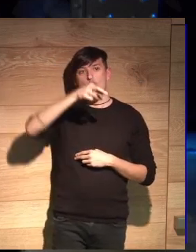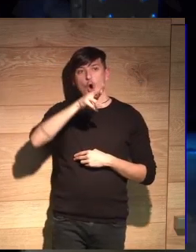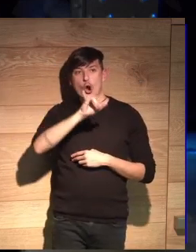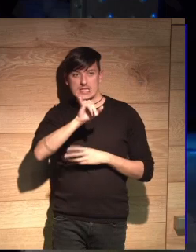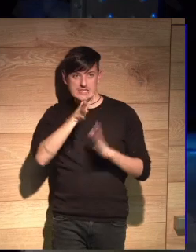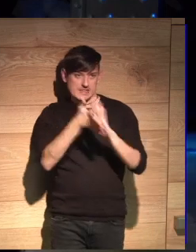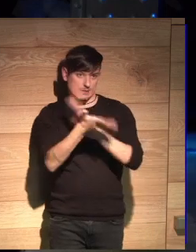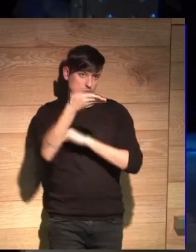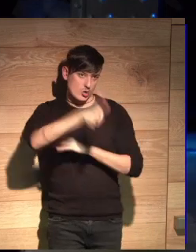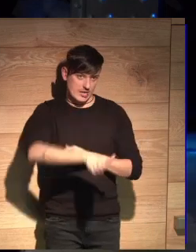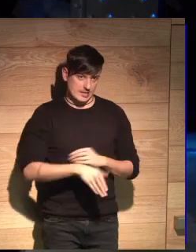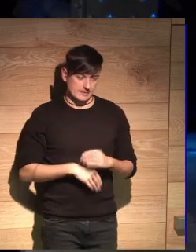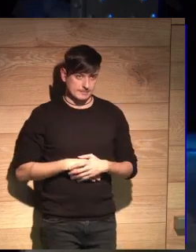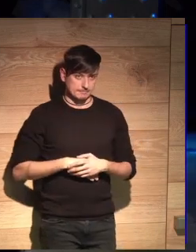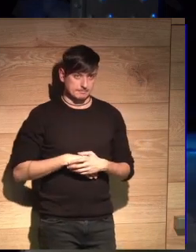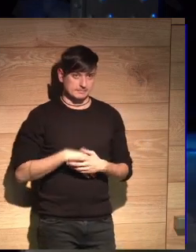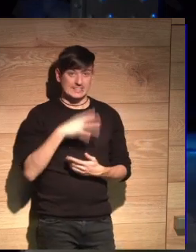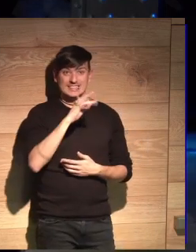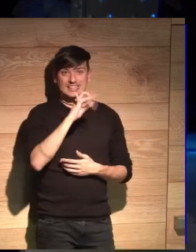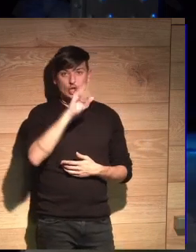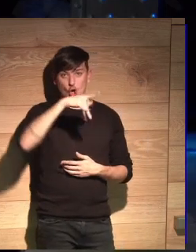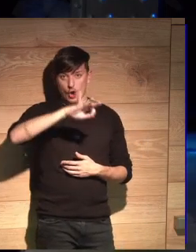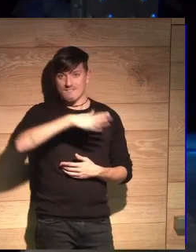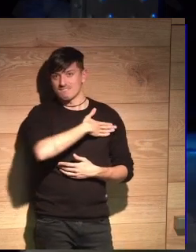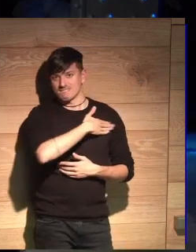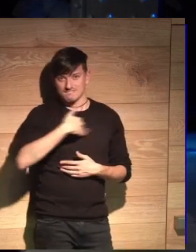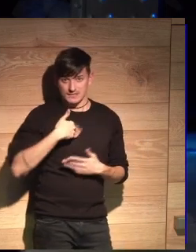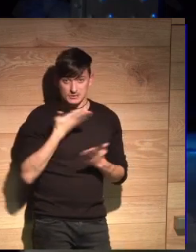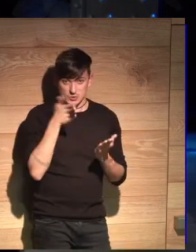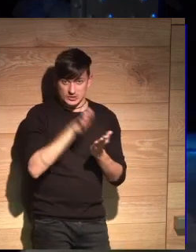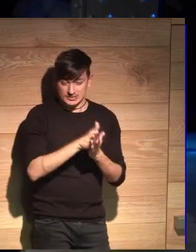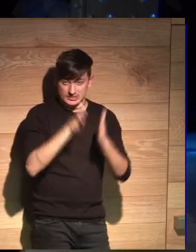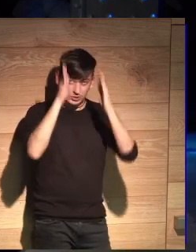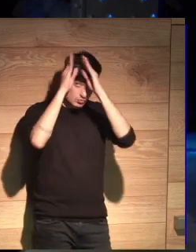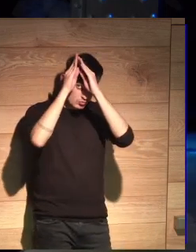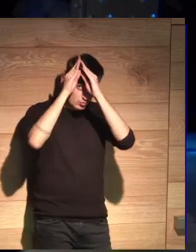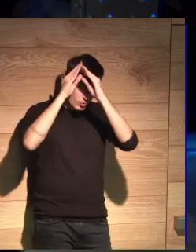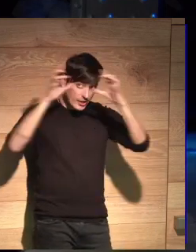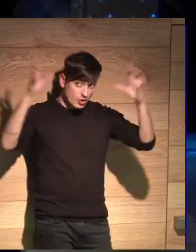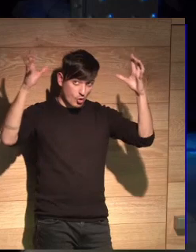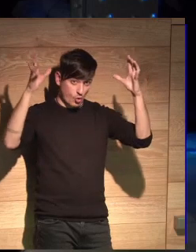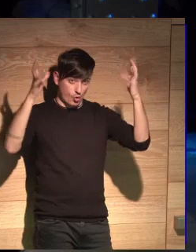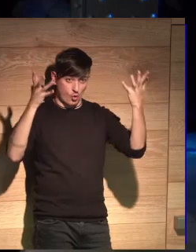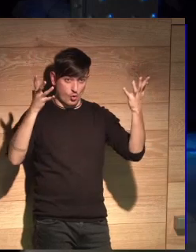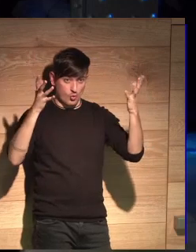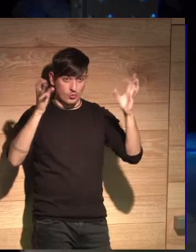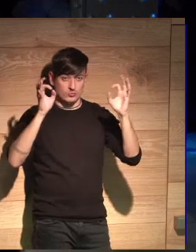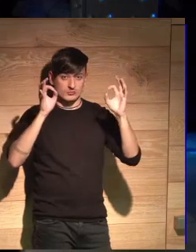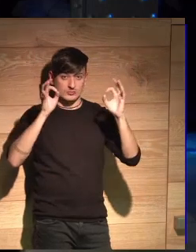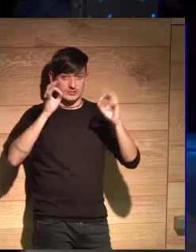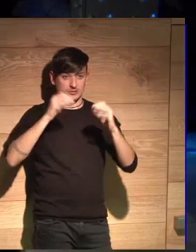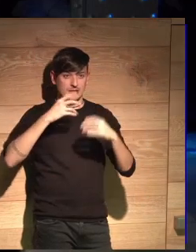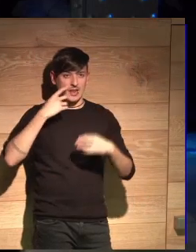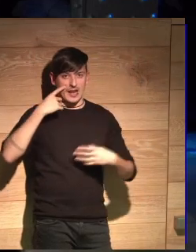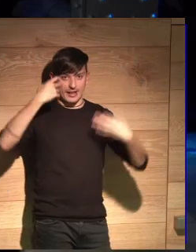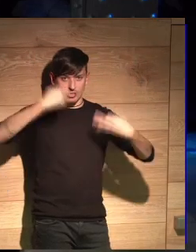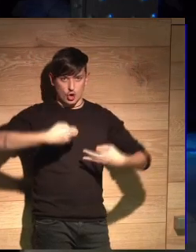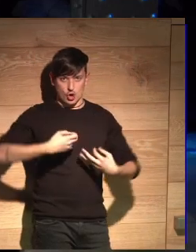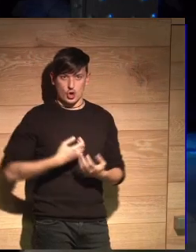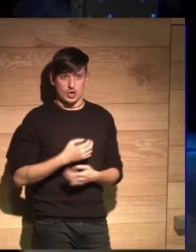do you want? He answers in Latin, Mori, Mori, Mori, I want to die. So this is the dream of reason.